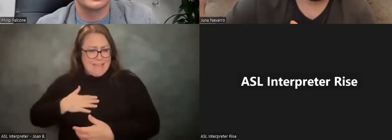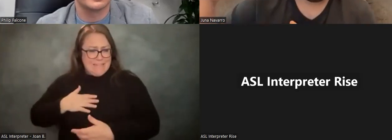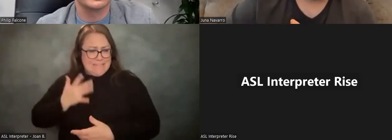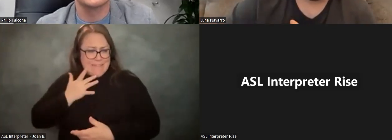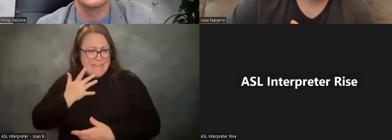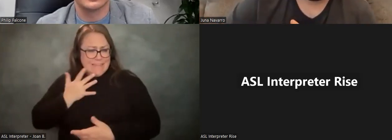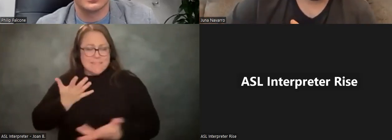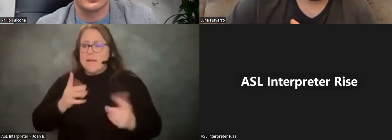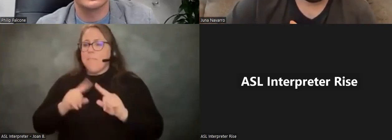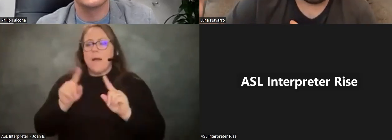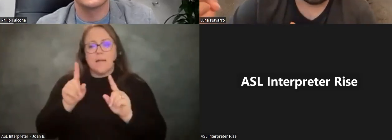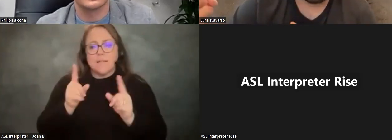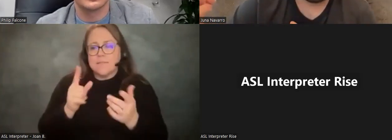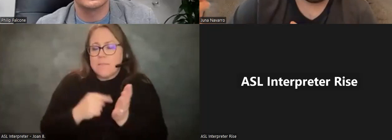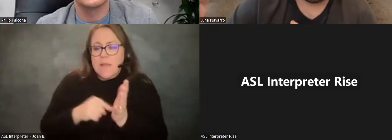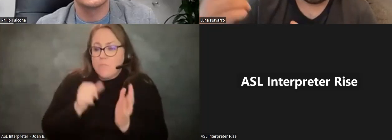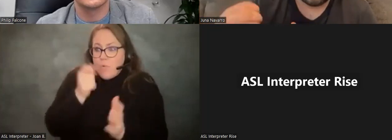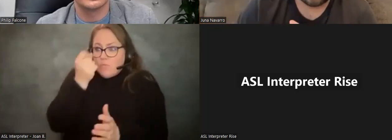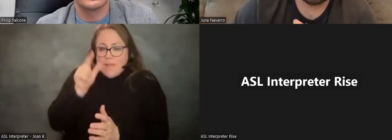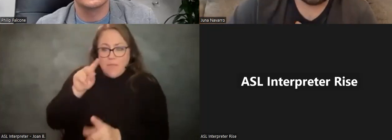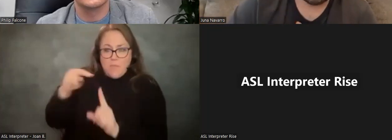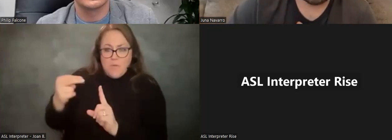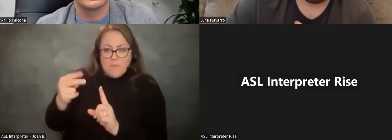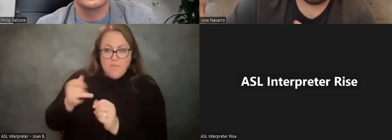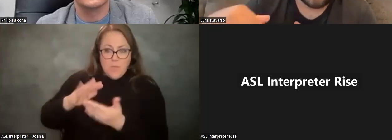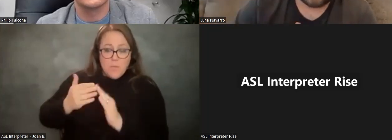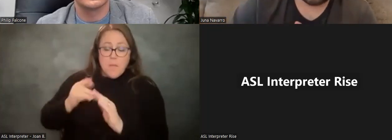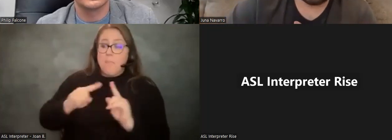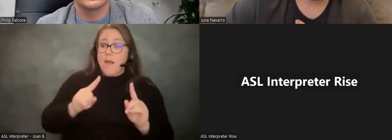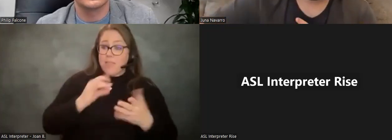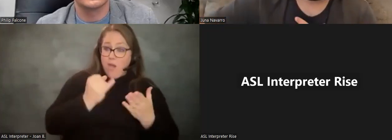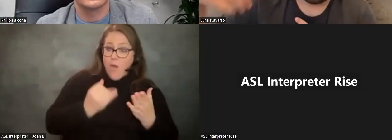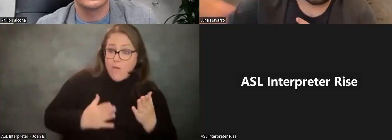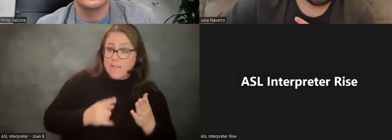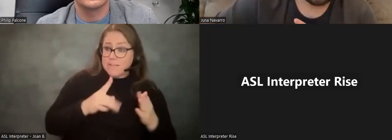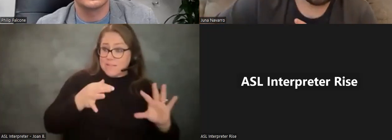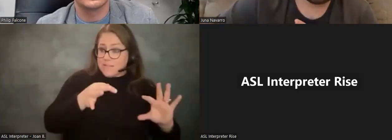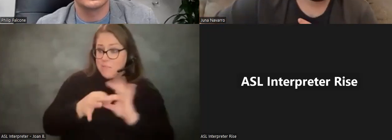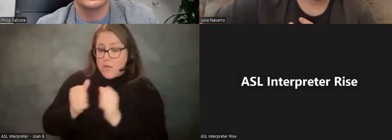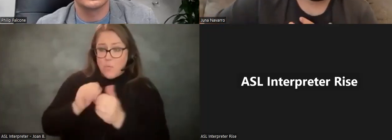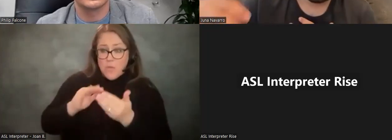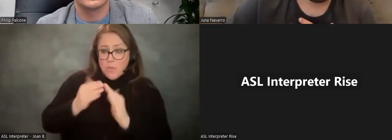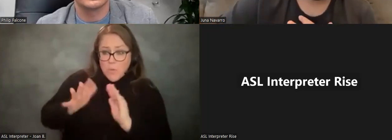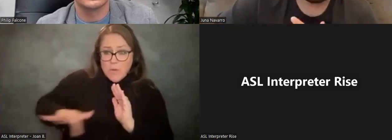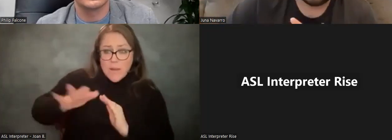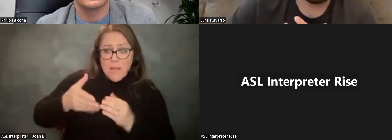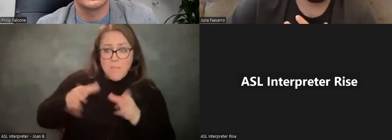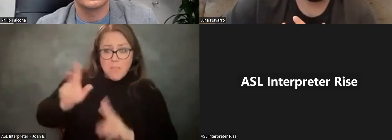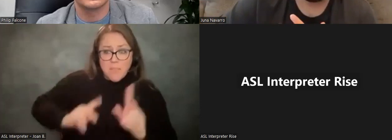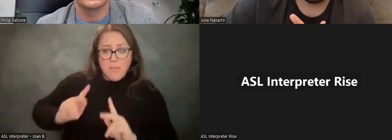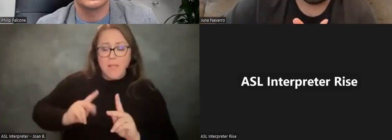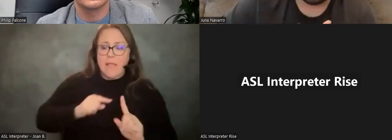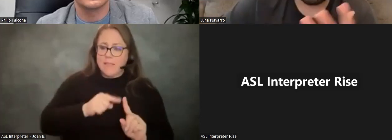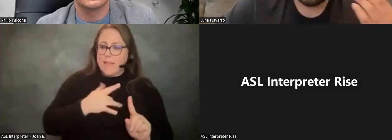too around that. And usually the artists, since they're doing the legwork and they're connecting with the community and they're out in public, they usually have a really